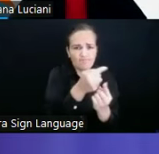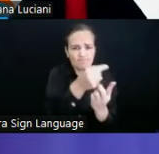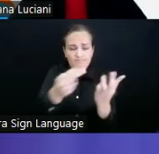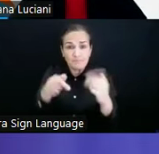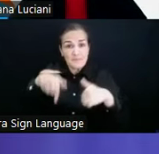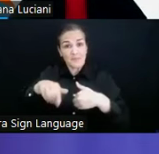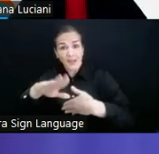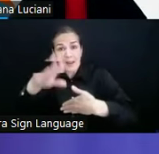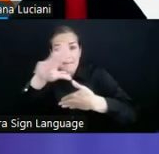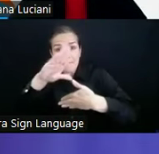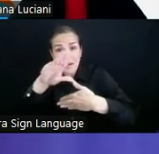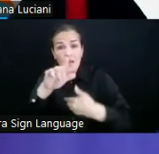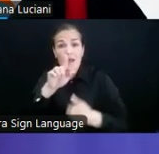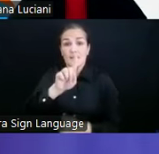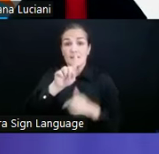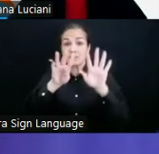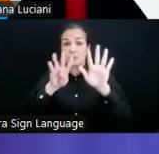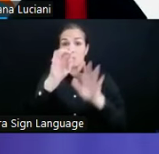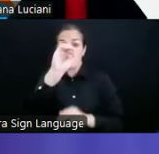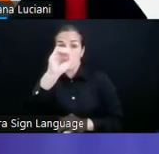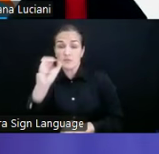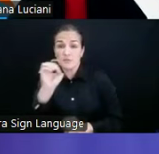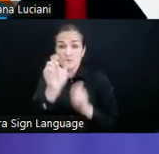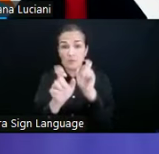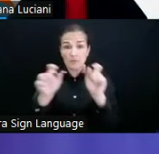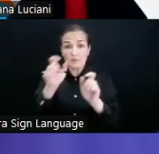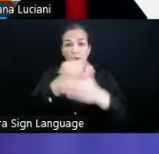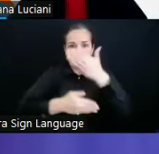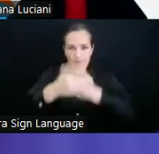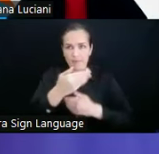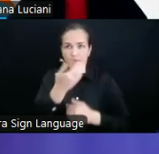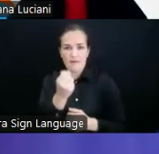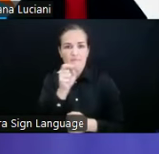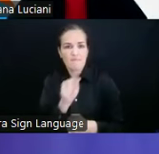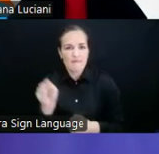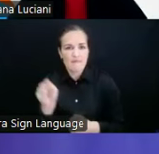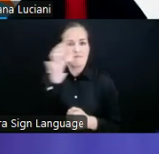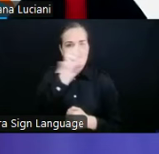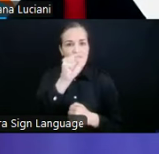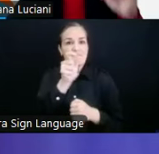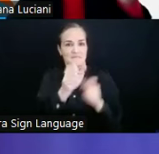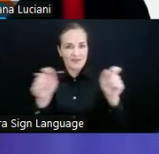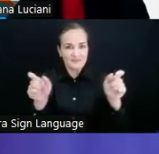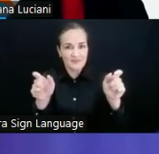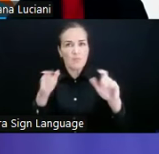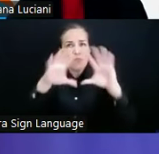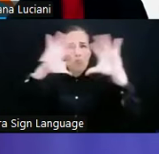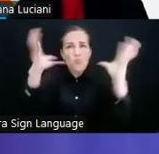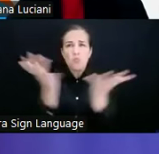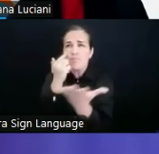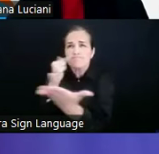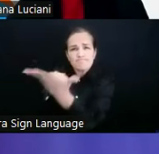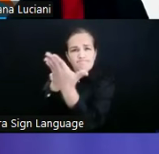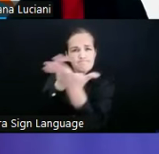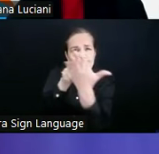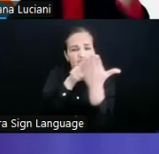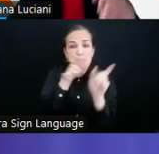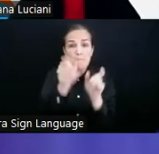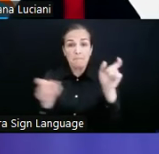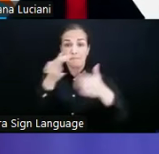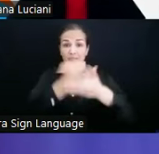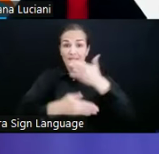Um, 19% of the population lives with some kind of disability. The global evidence shows